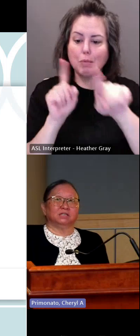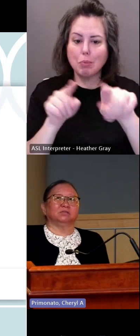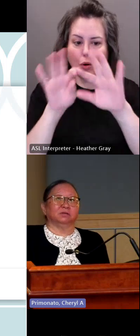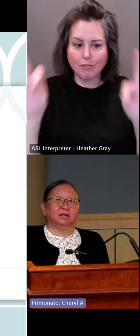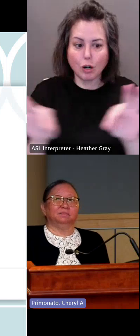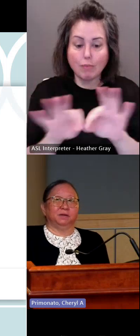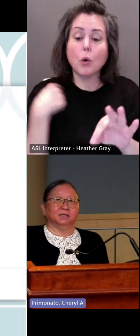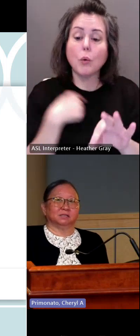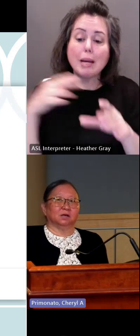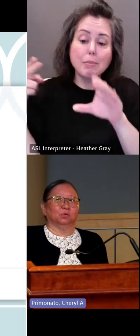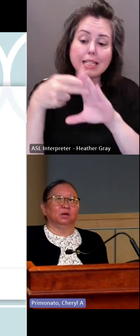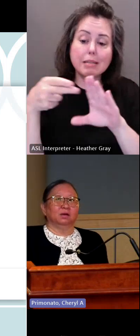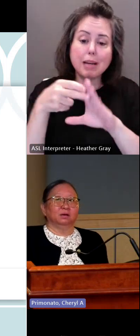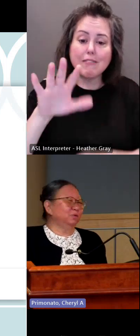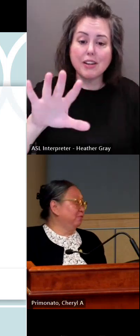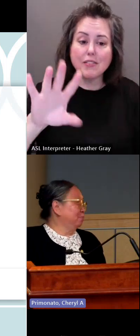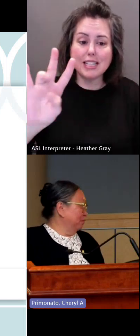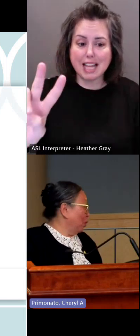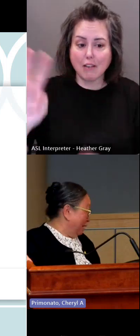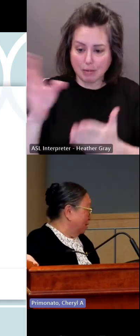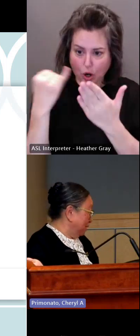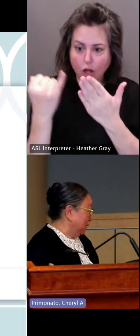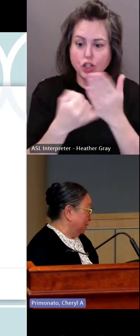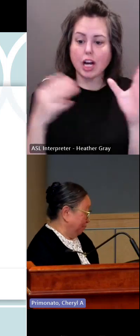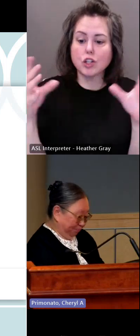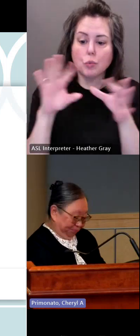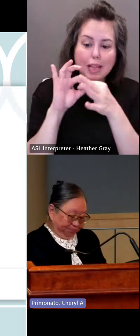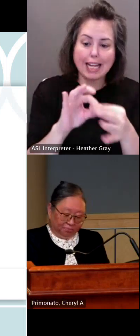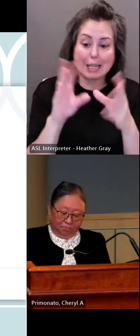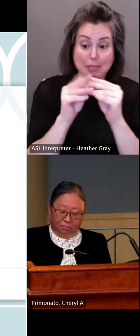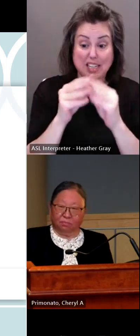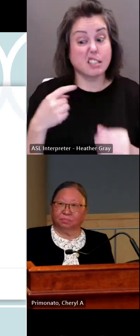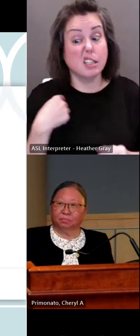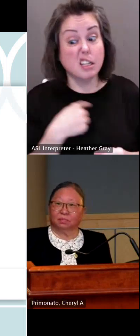57 project-related meetings, so we've been quite busy.